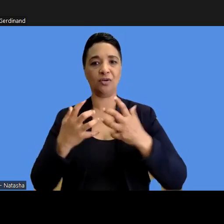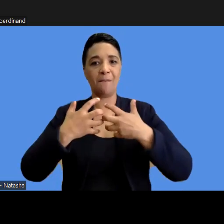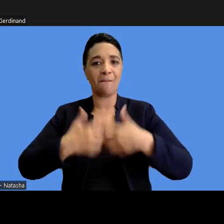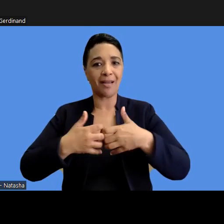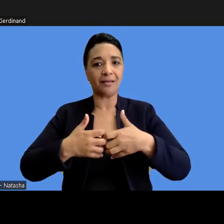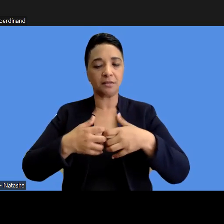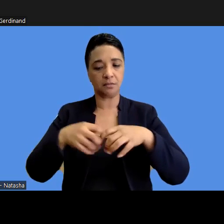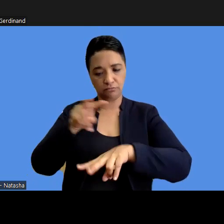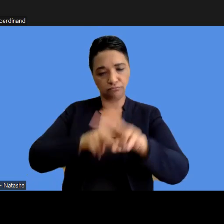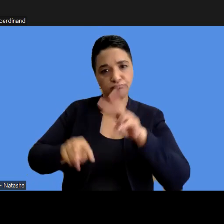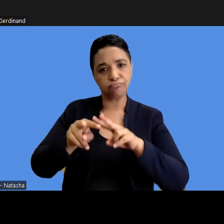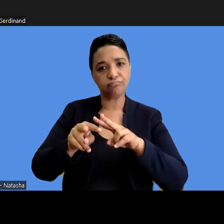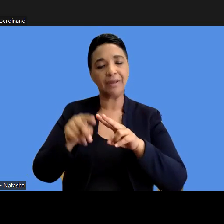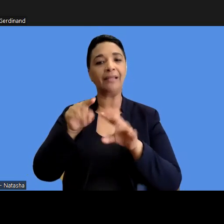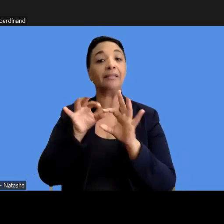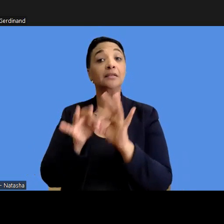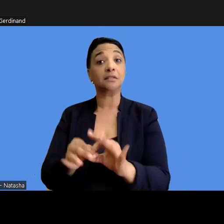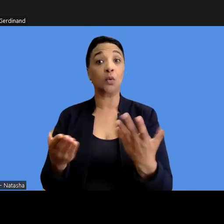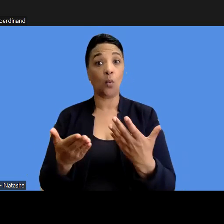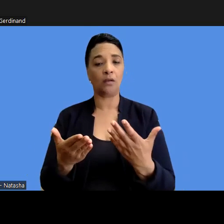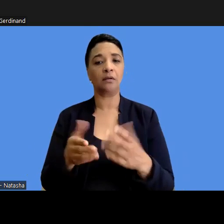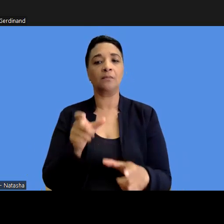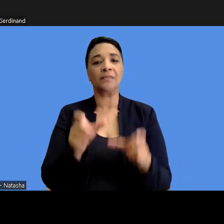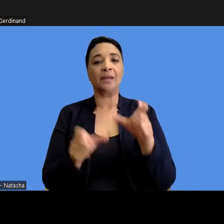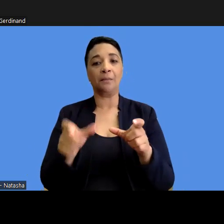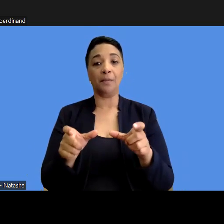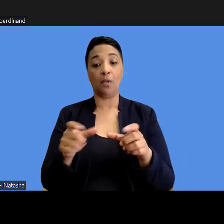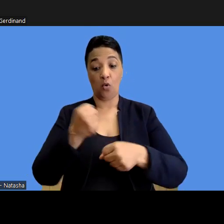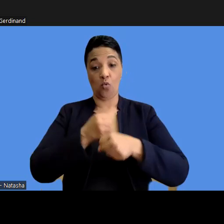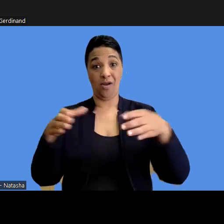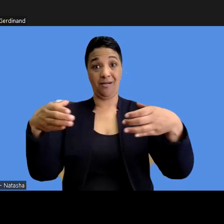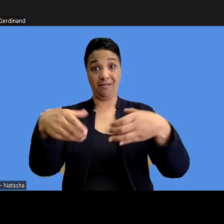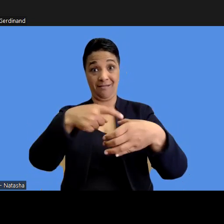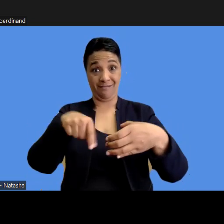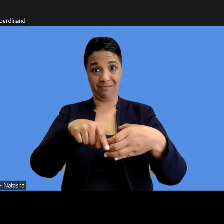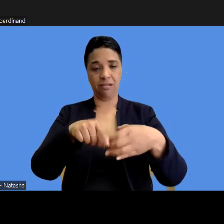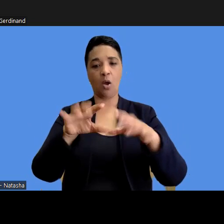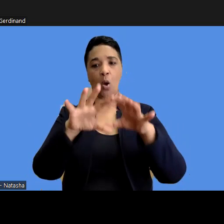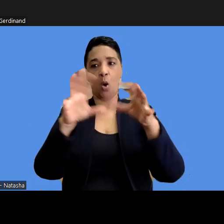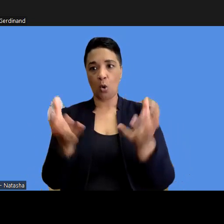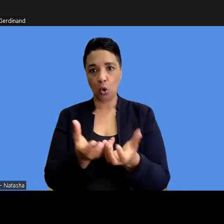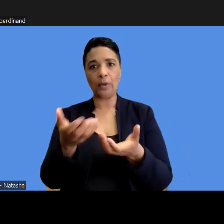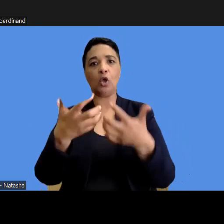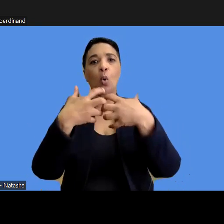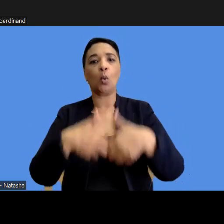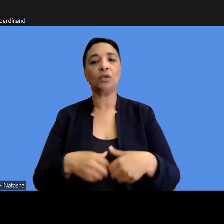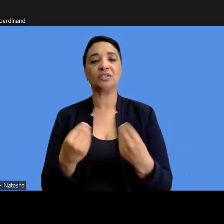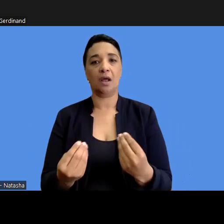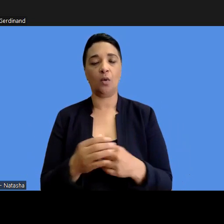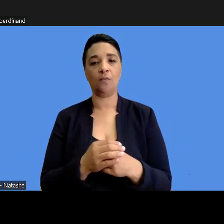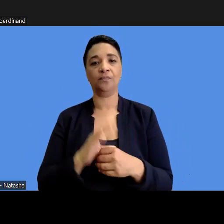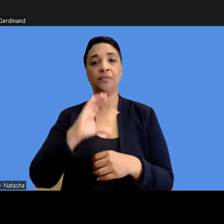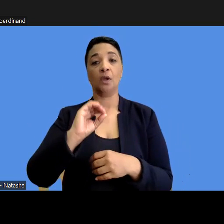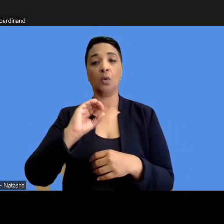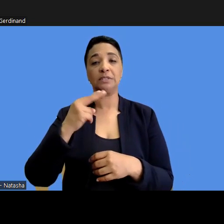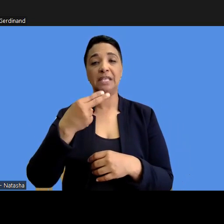of the cluster and area of responsibility globally. And also in OSHA focal point in the country